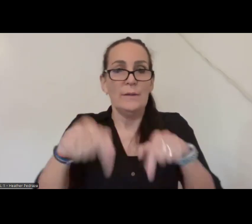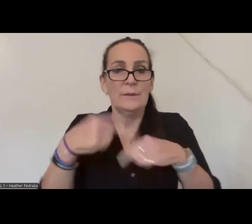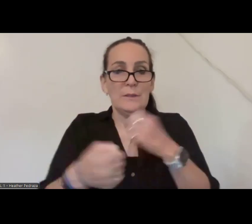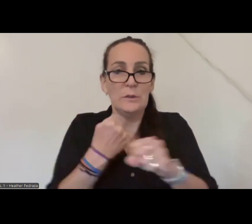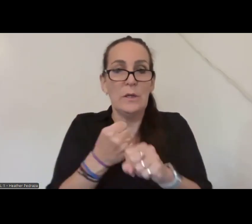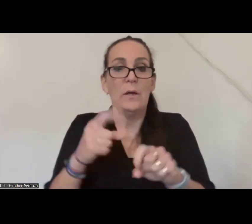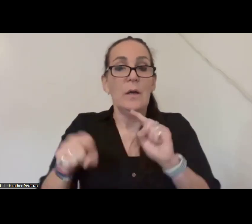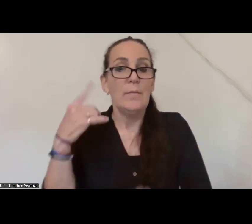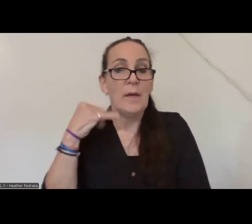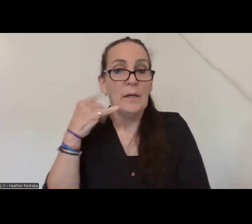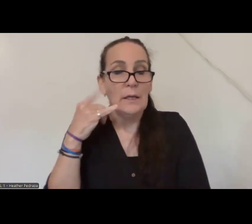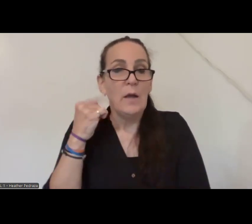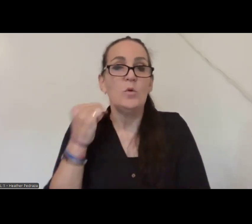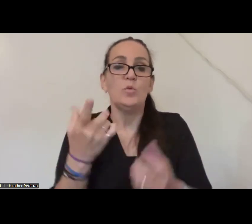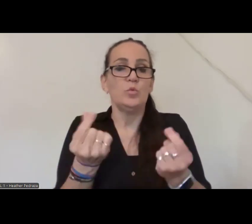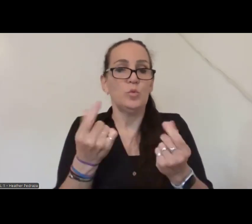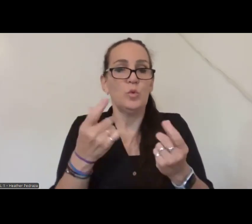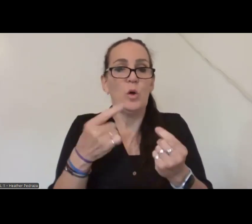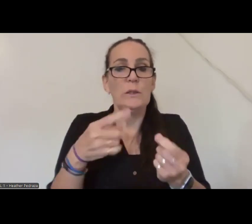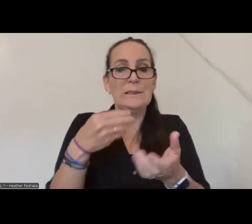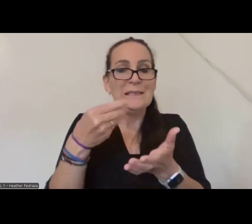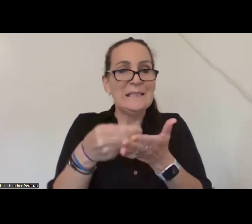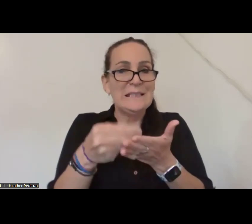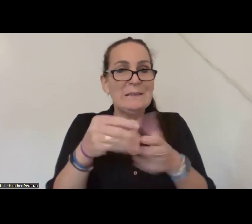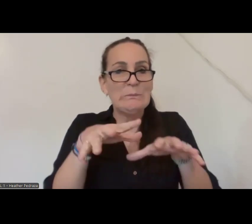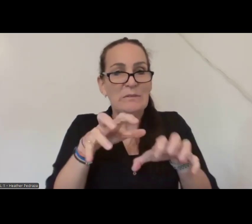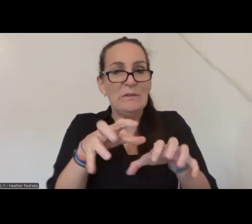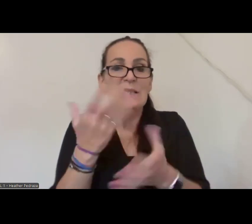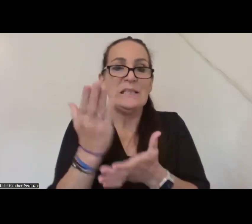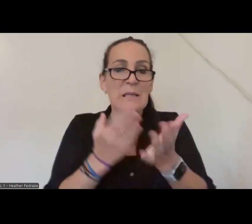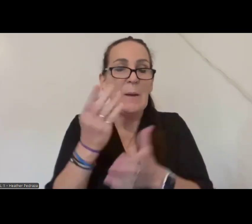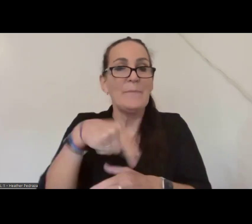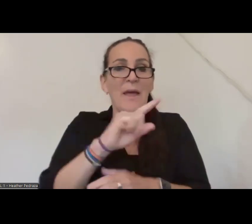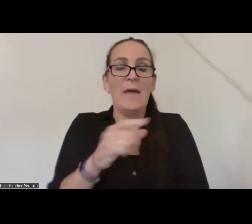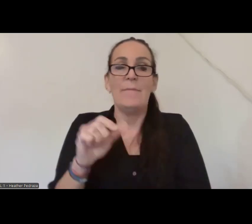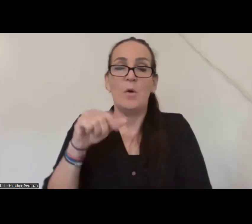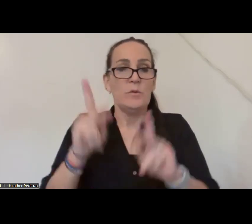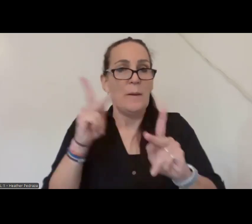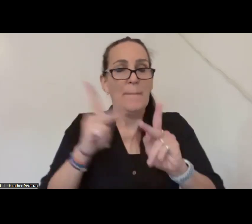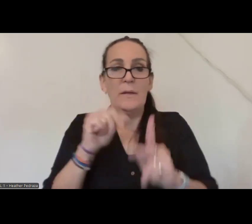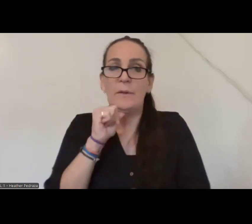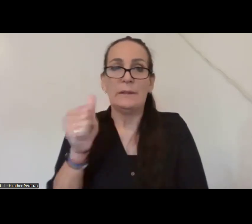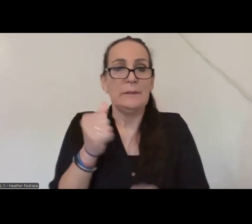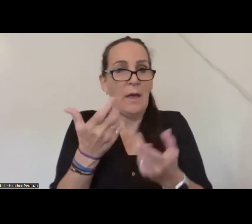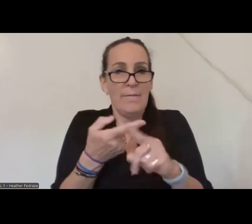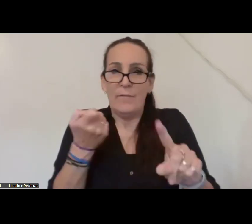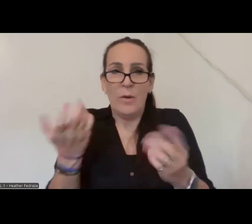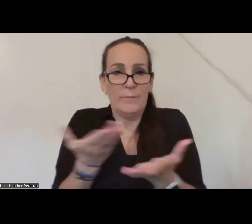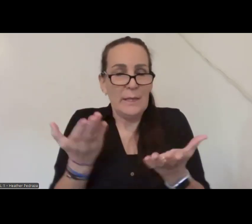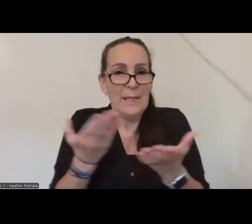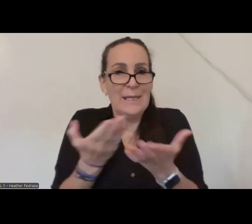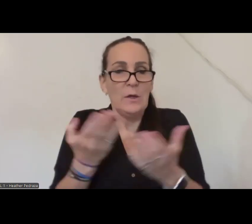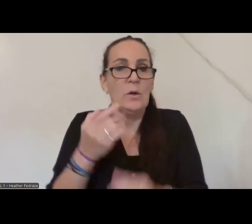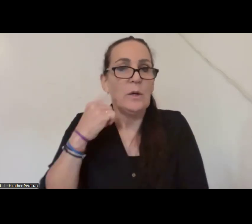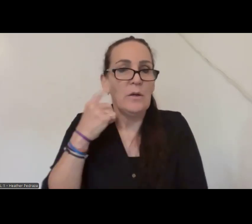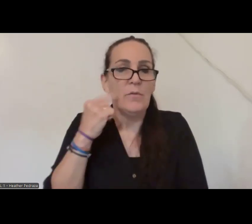of undocumented adults in Medi-Cal, reminding us that 2025 has been a step back from the progress that California committed to in the